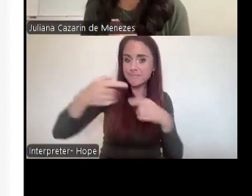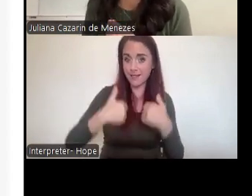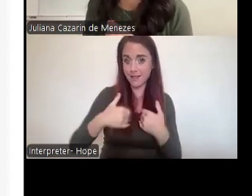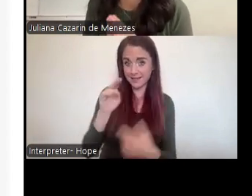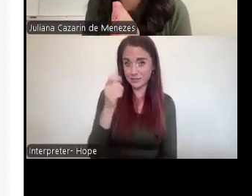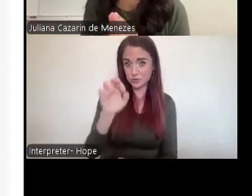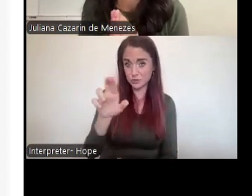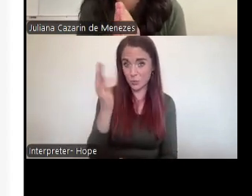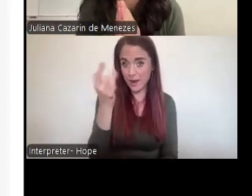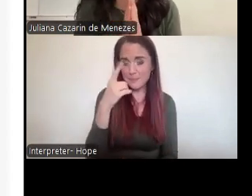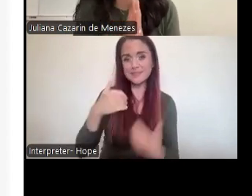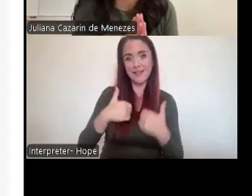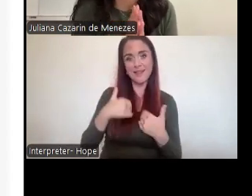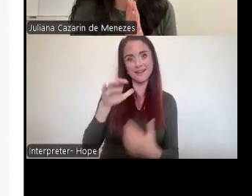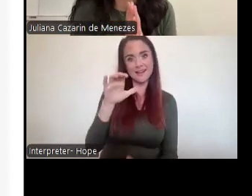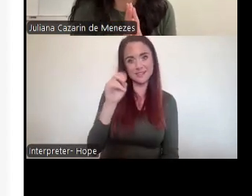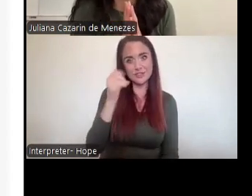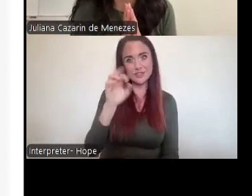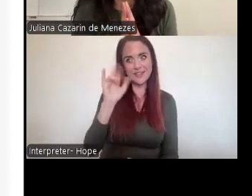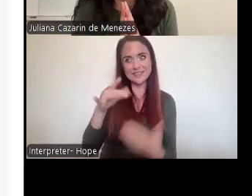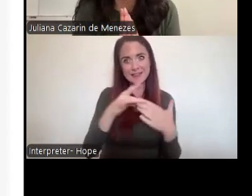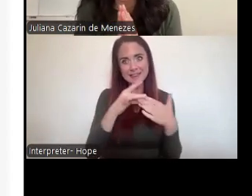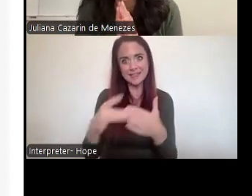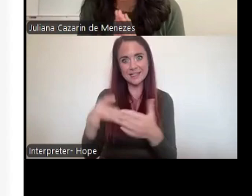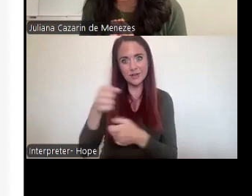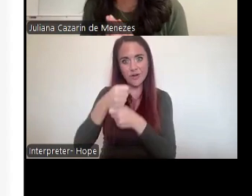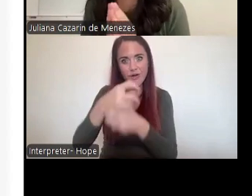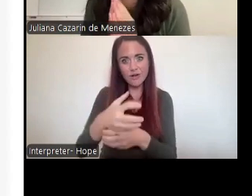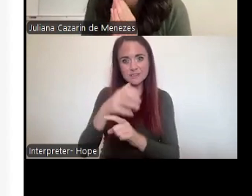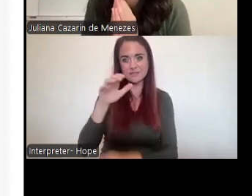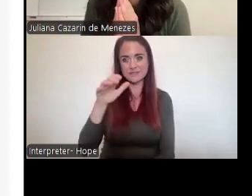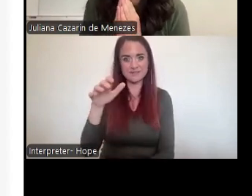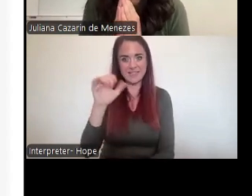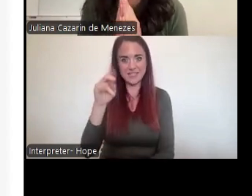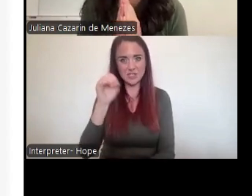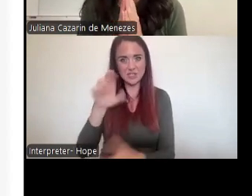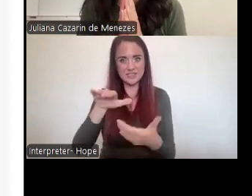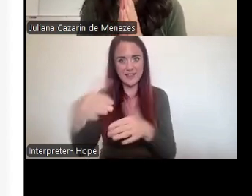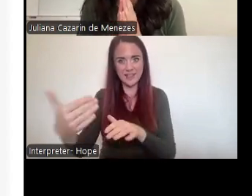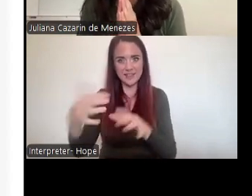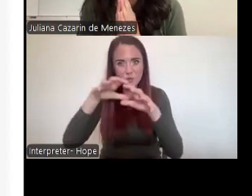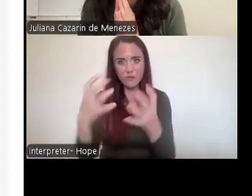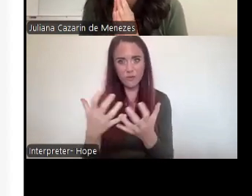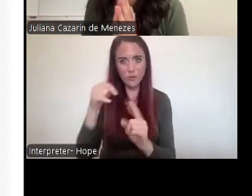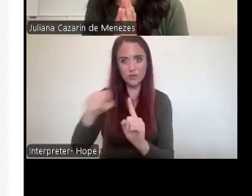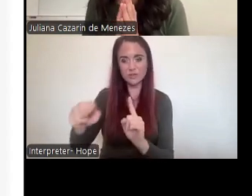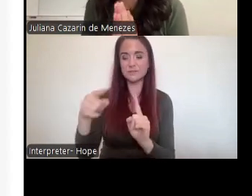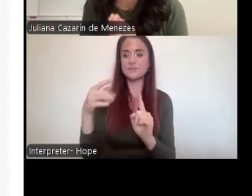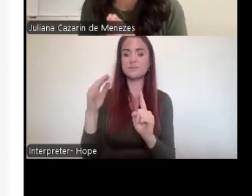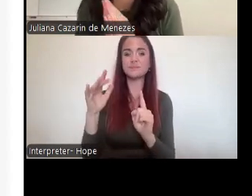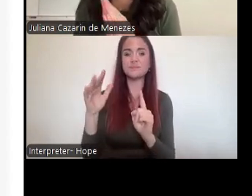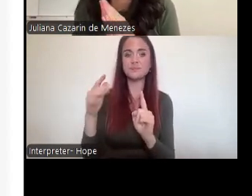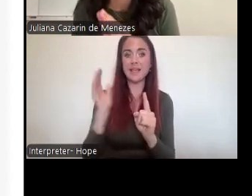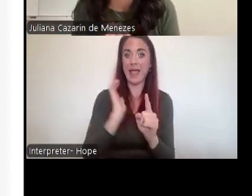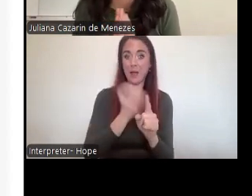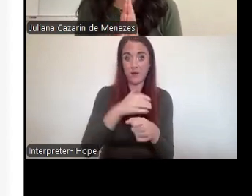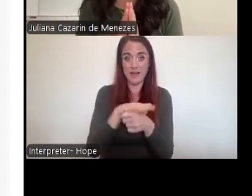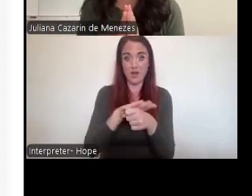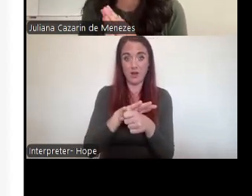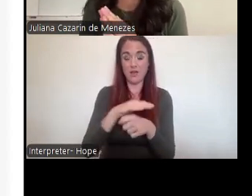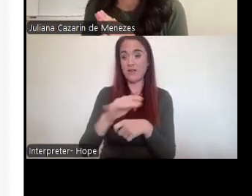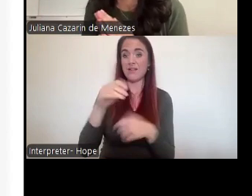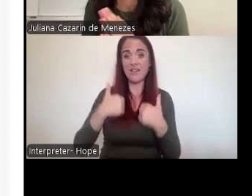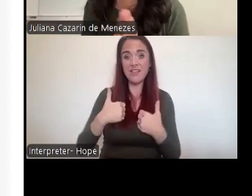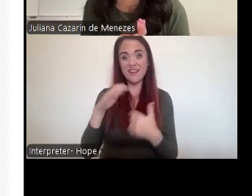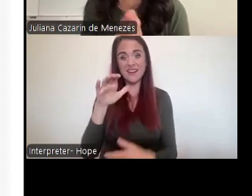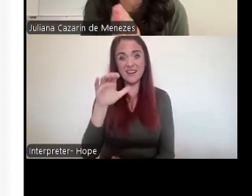lung cancer is the leading cause of cancer-related deaths worldwide. And in our catchment area, lung cancer incidence